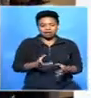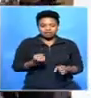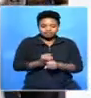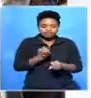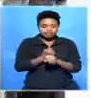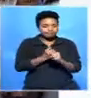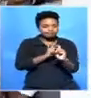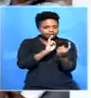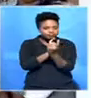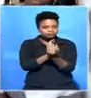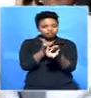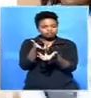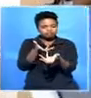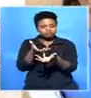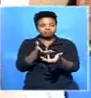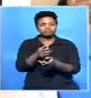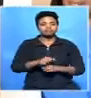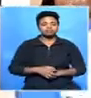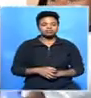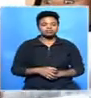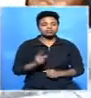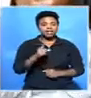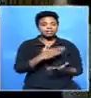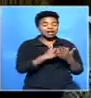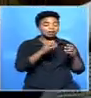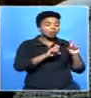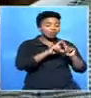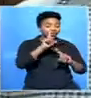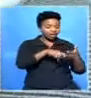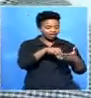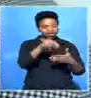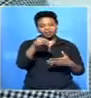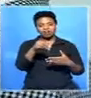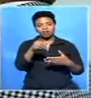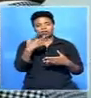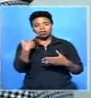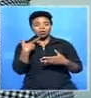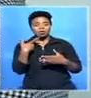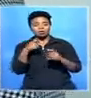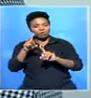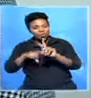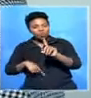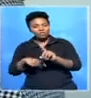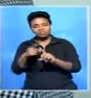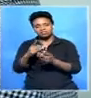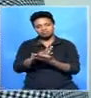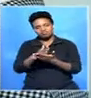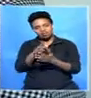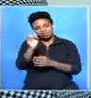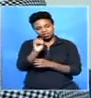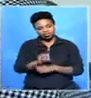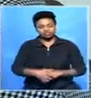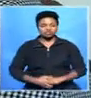by one, the delegations came, winners, losers, and everyone in between.